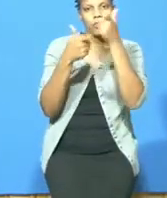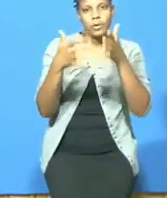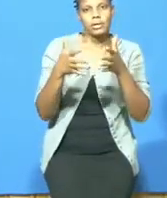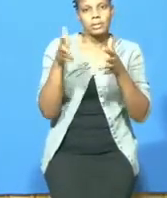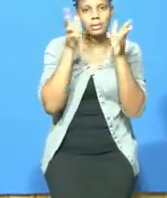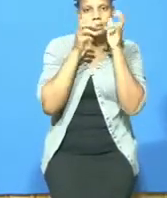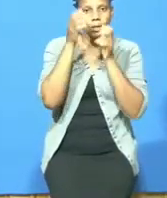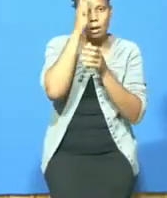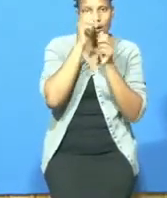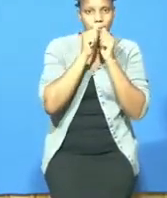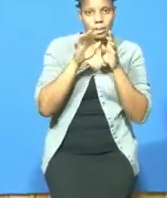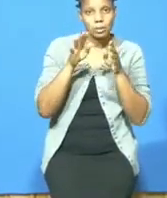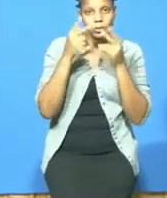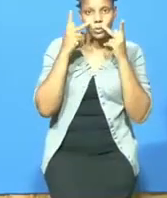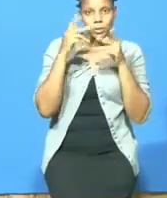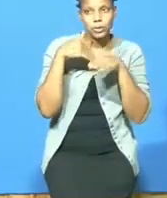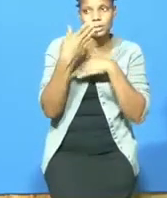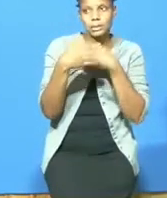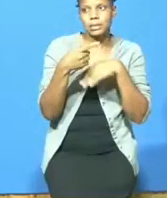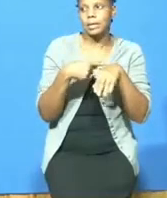next time.